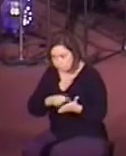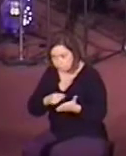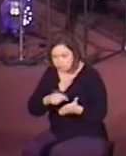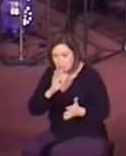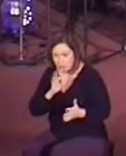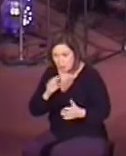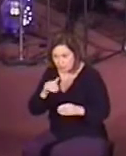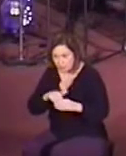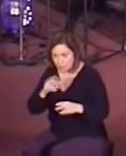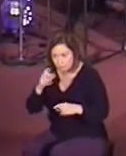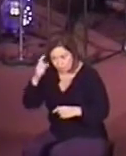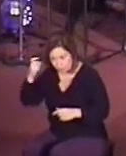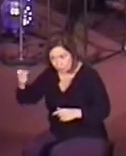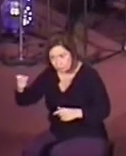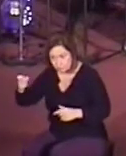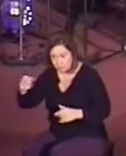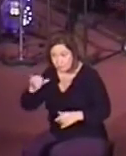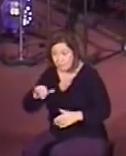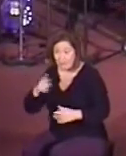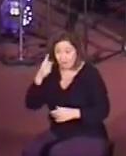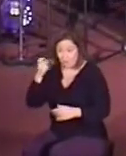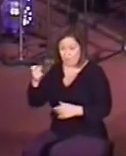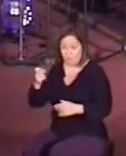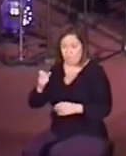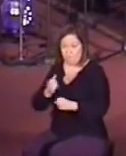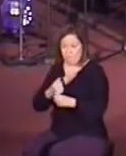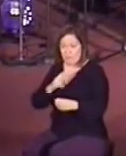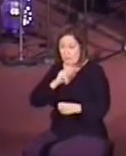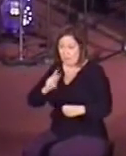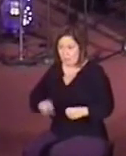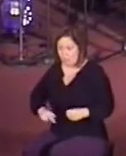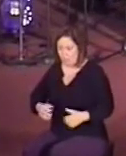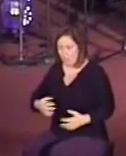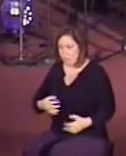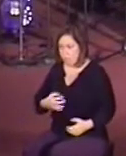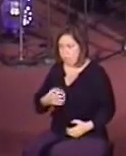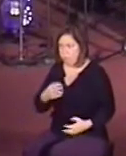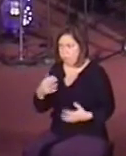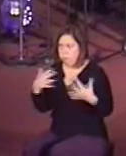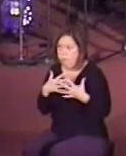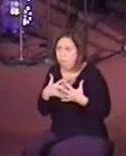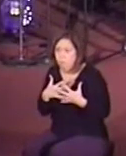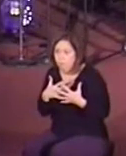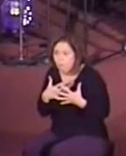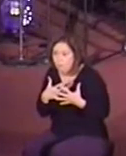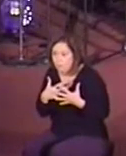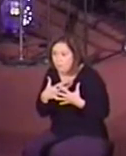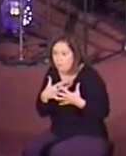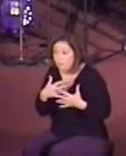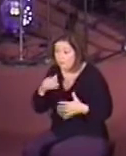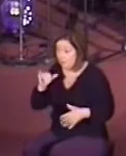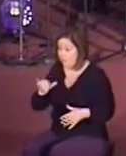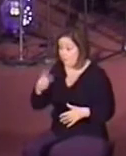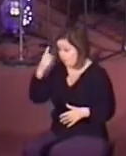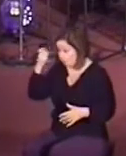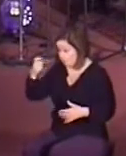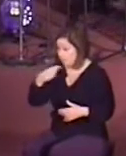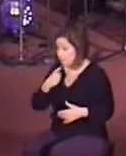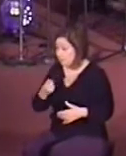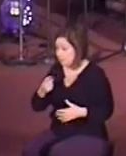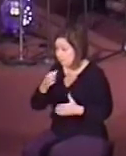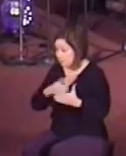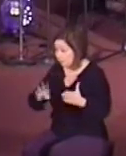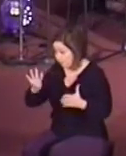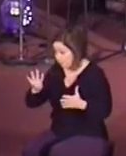people in dreams, and this dream was enough to cause him extreme terror. He says in the dream, chapter